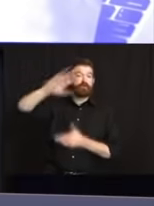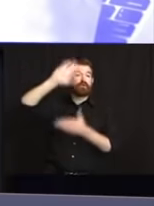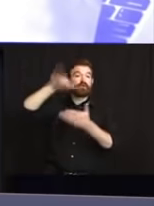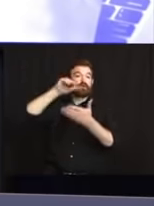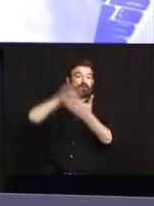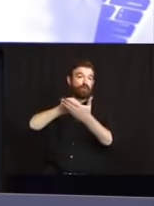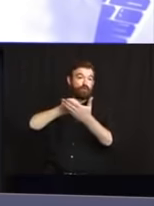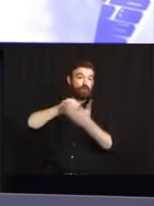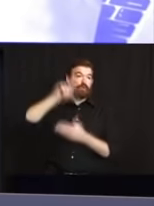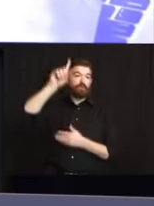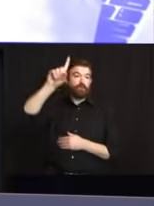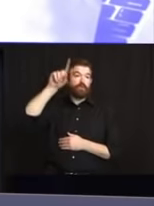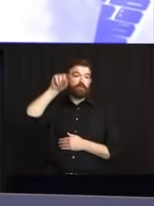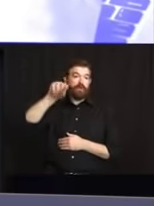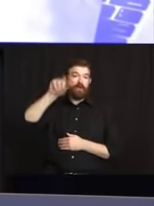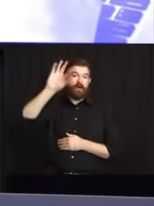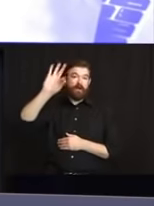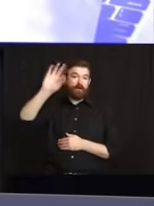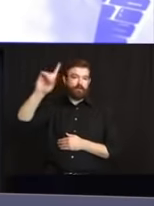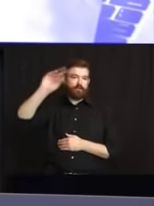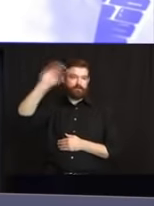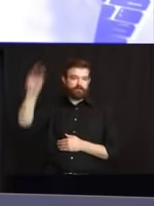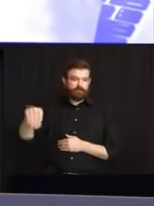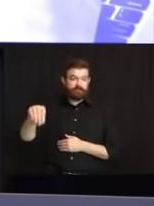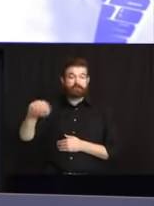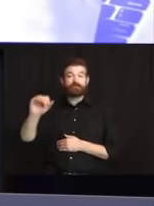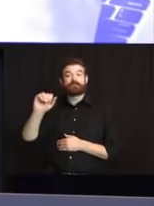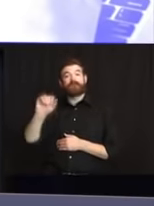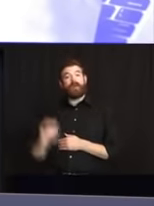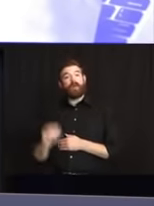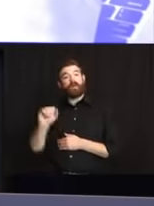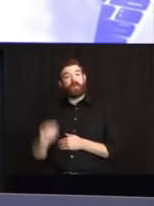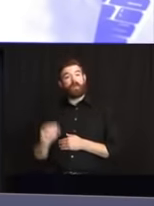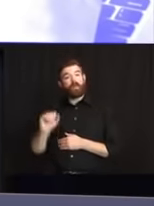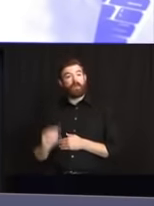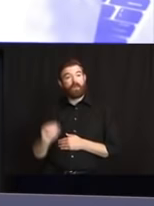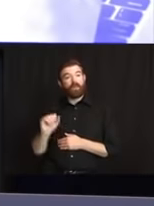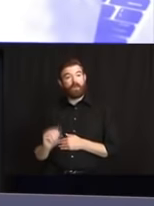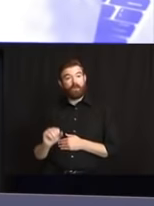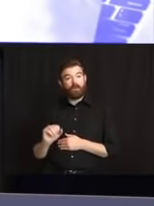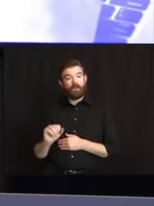state, 1.91%. And in the southern part of the state,